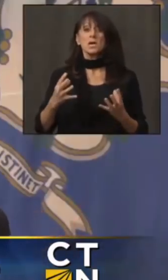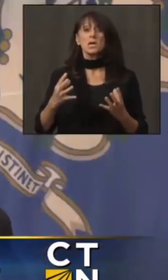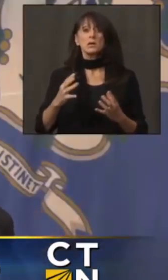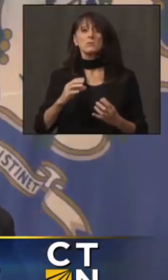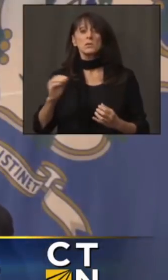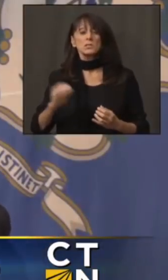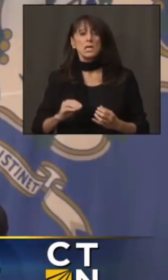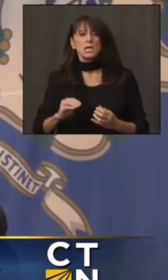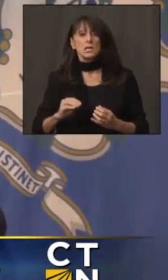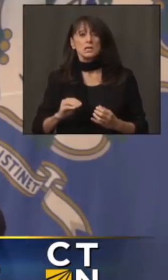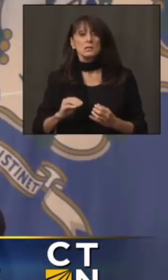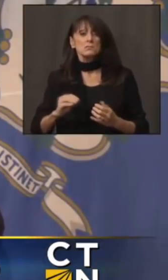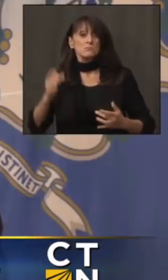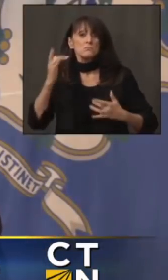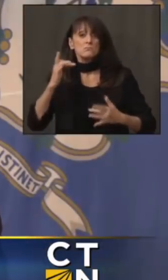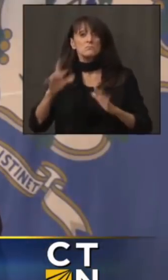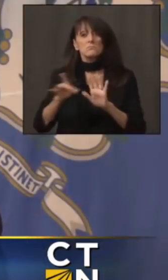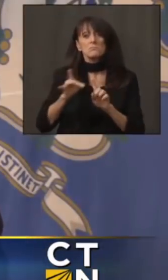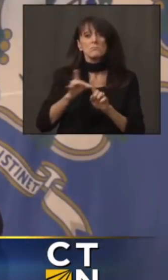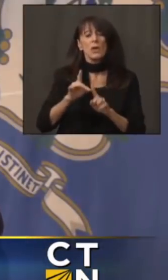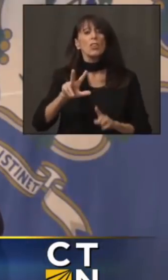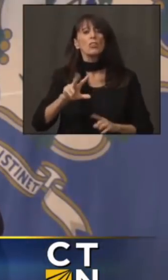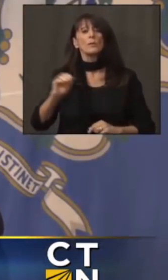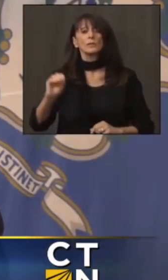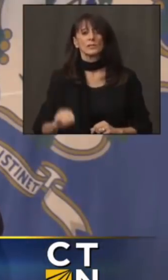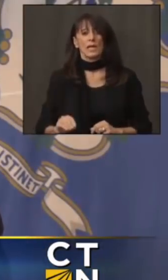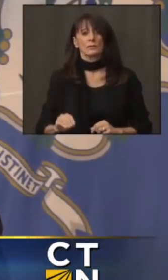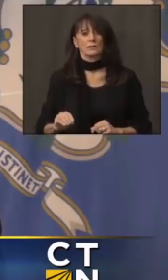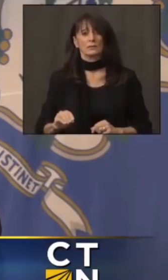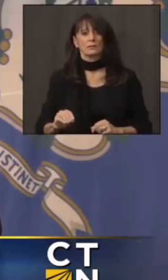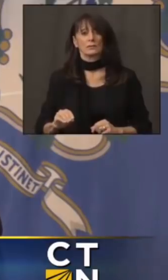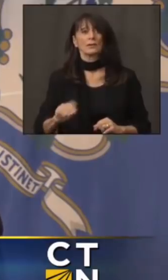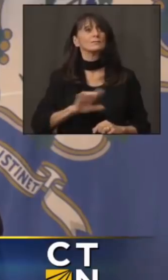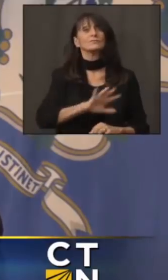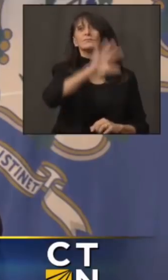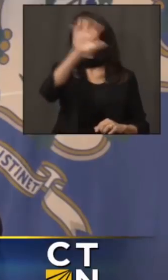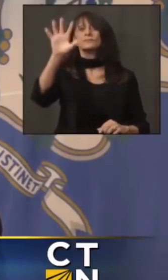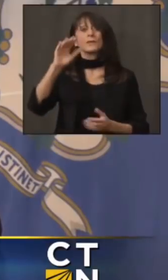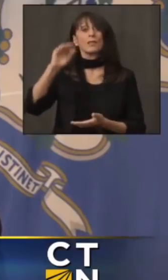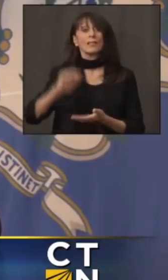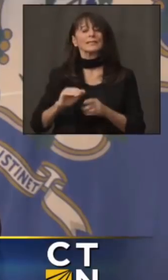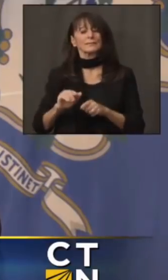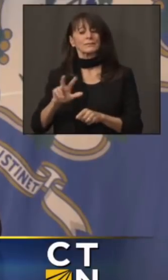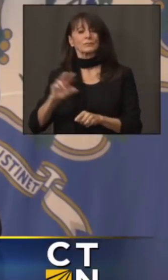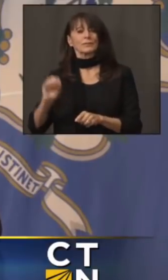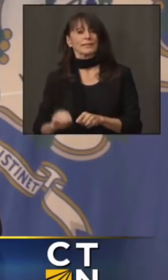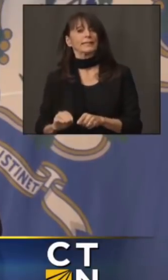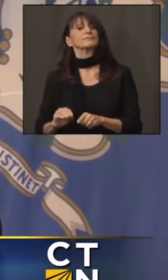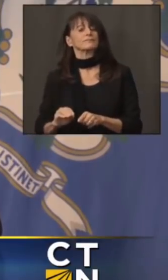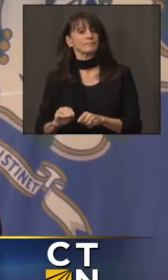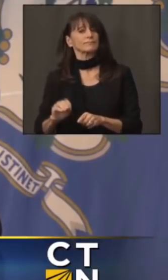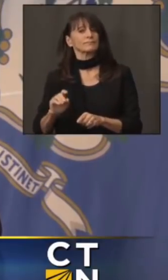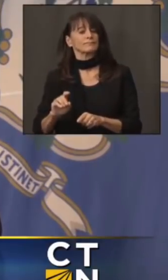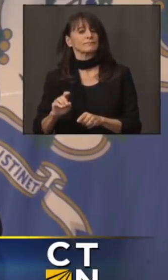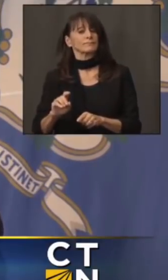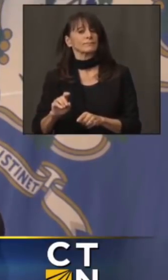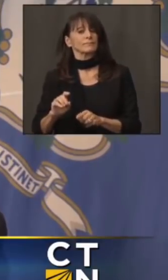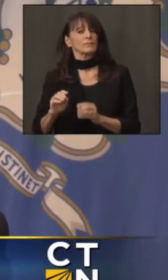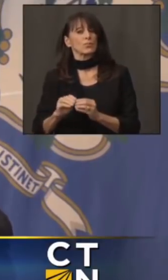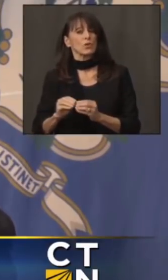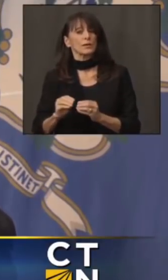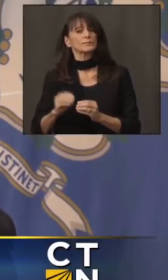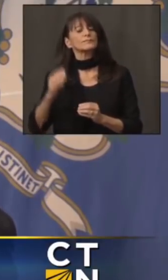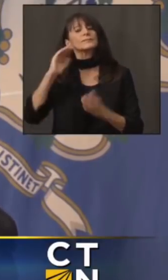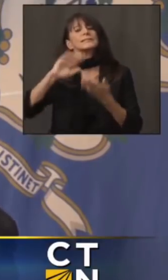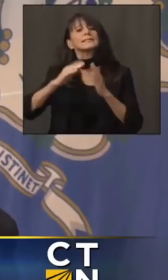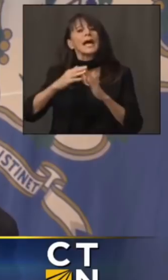infection rate, almost double what it is statewide. It's worth remembering that